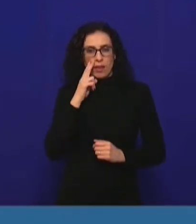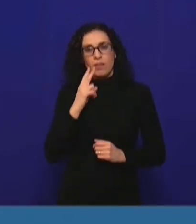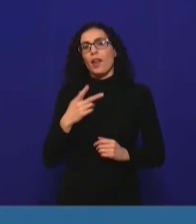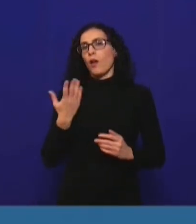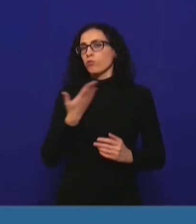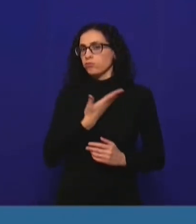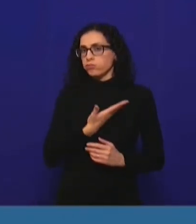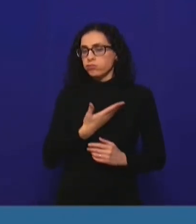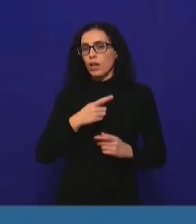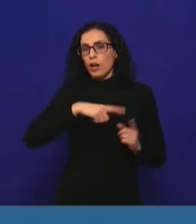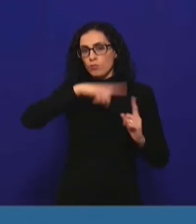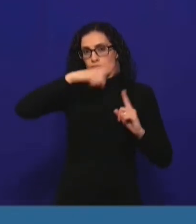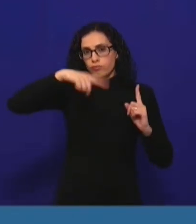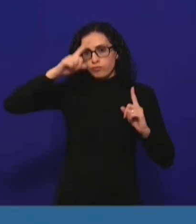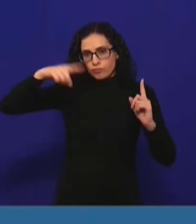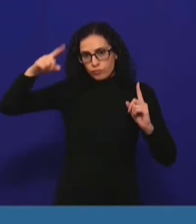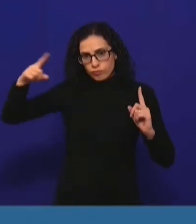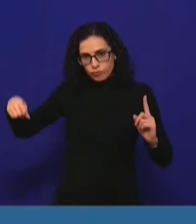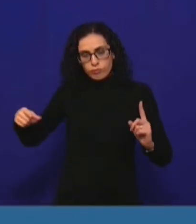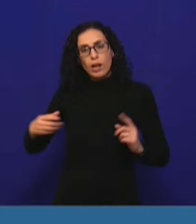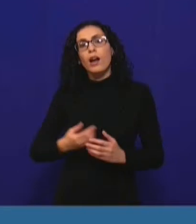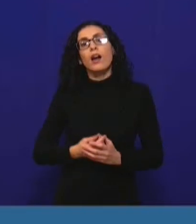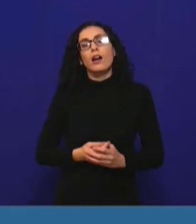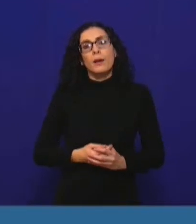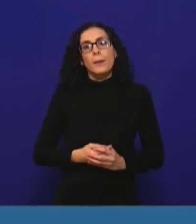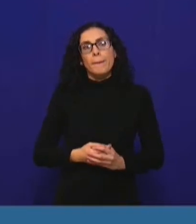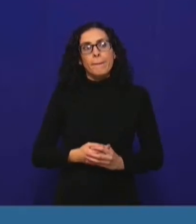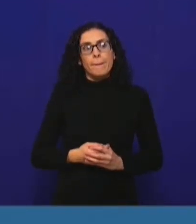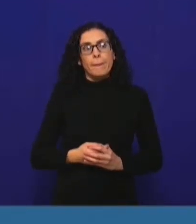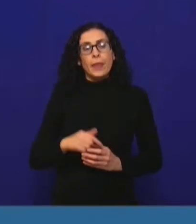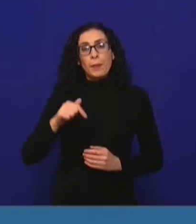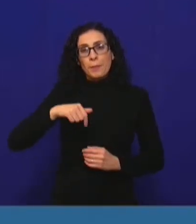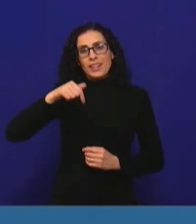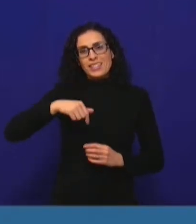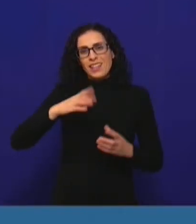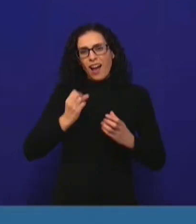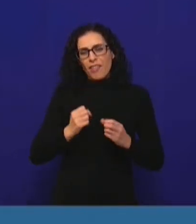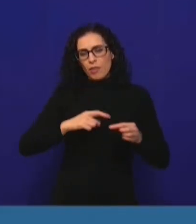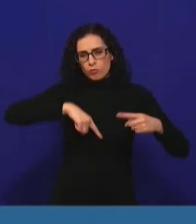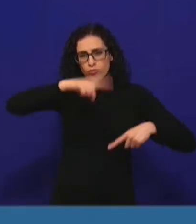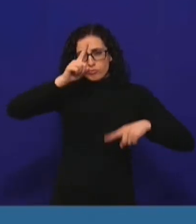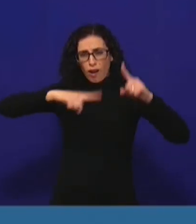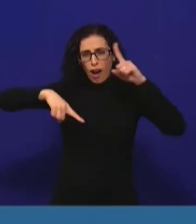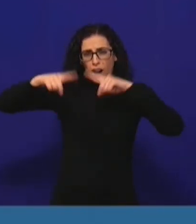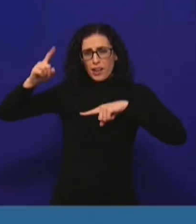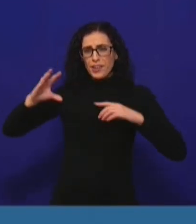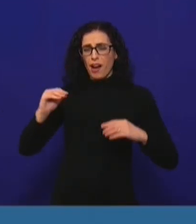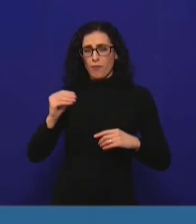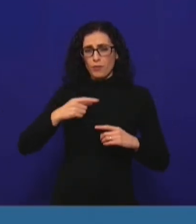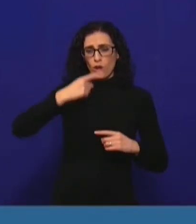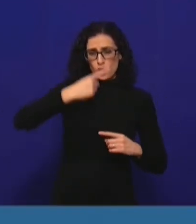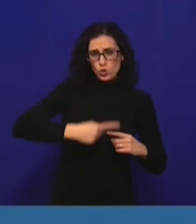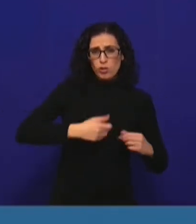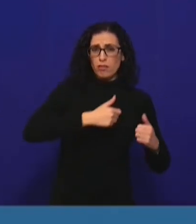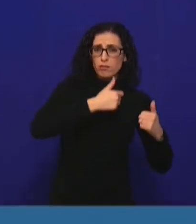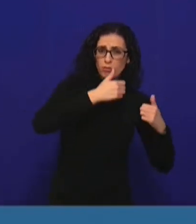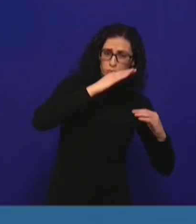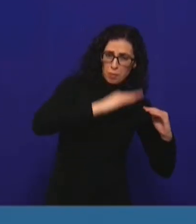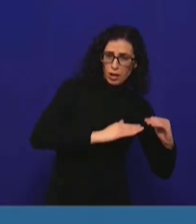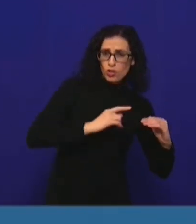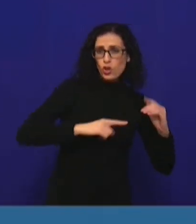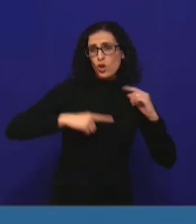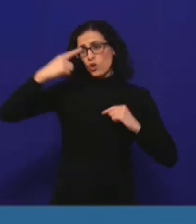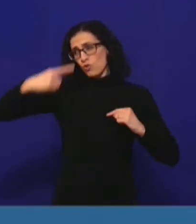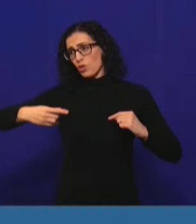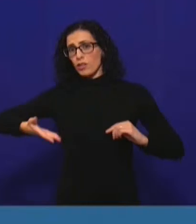jiġri f'din il-wave bħalma rajtu għandna wave bħalissa fejn qed ikollna varjazzjonijiet minn ġurnata għall-oħra fejn in-numru